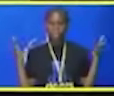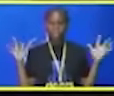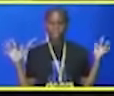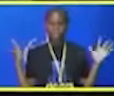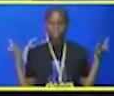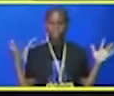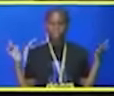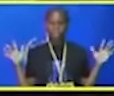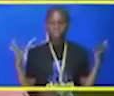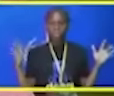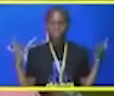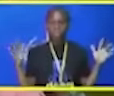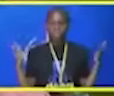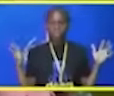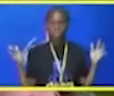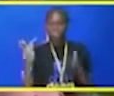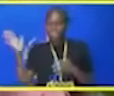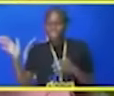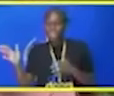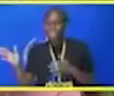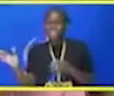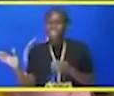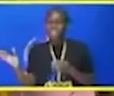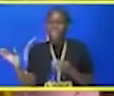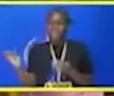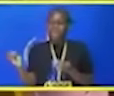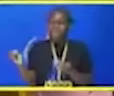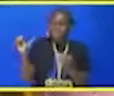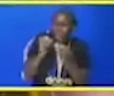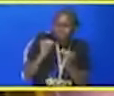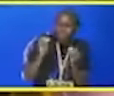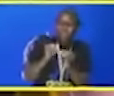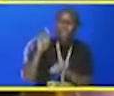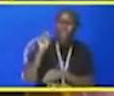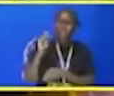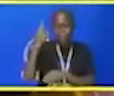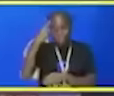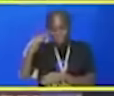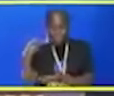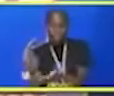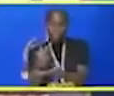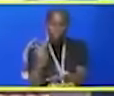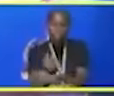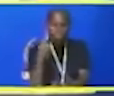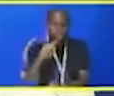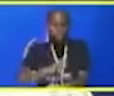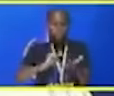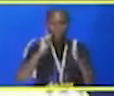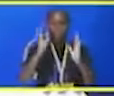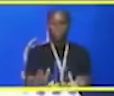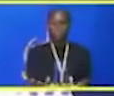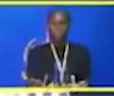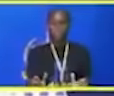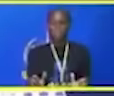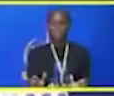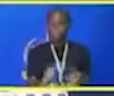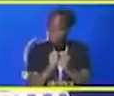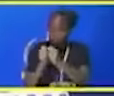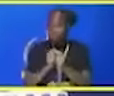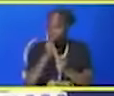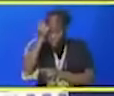There is a desperate need for the restoration of believers. Are we together